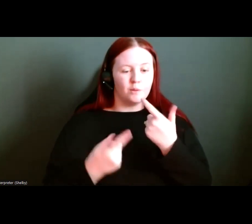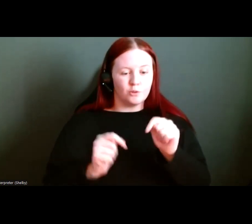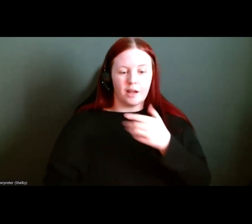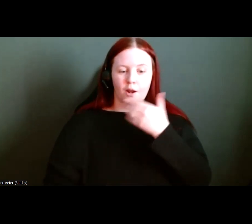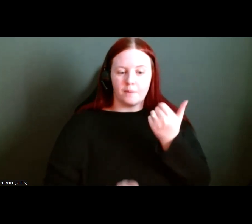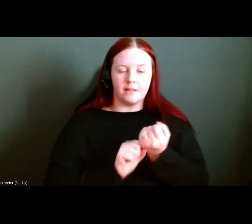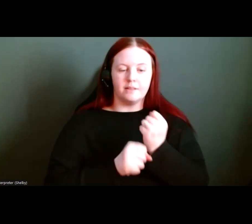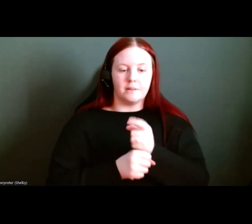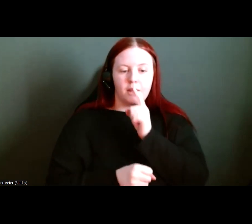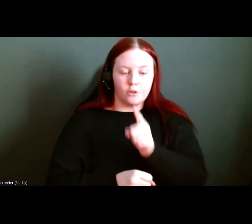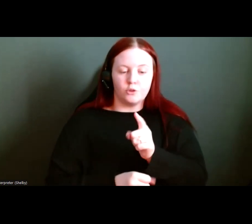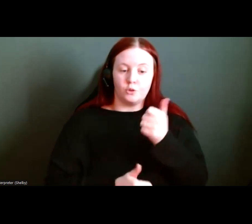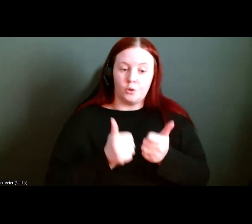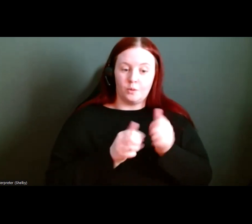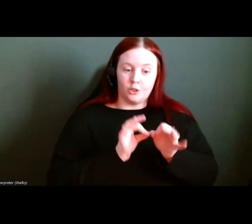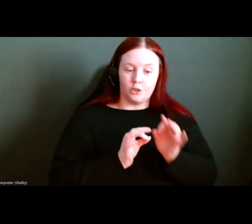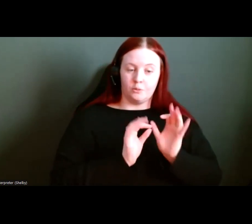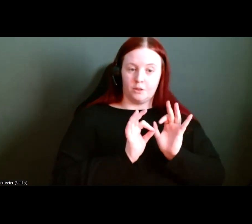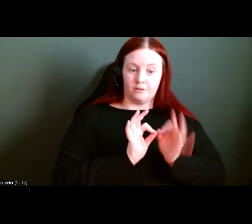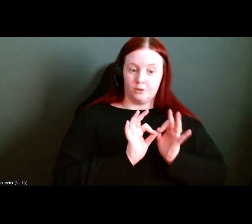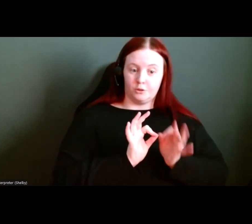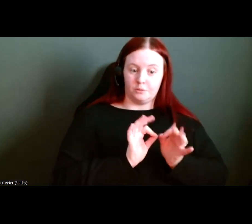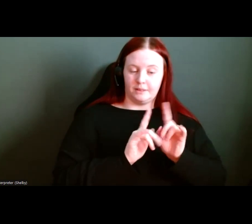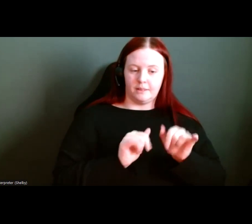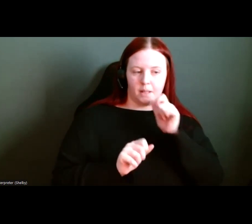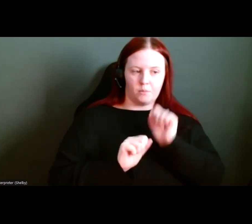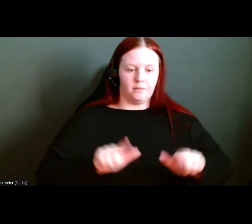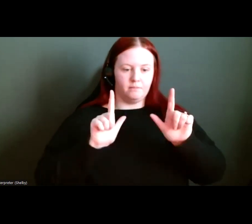ensure the active interpreters are always on screen.